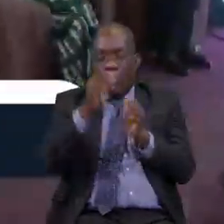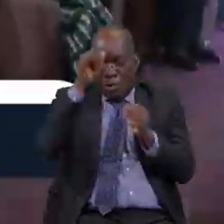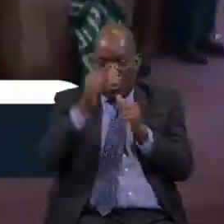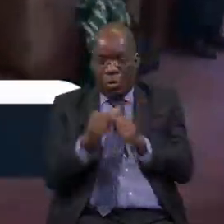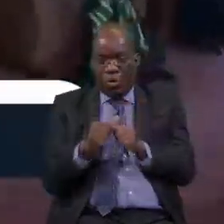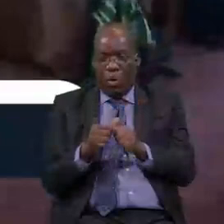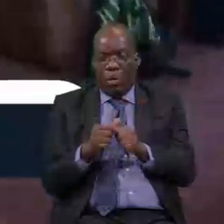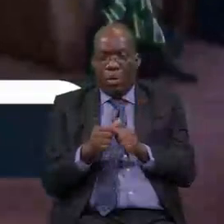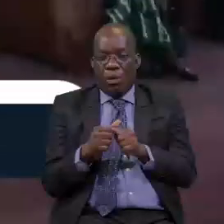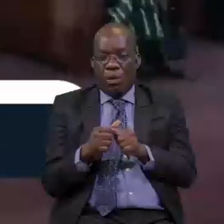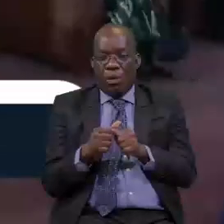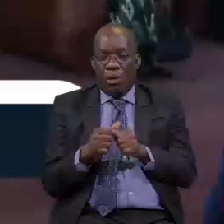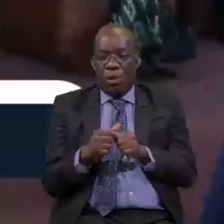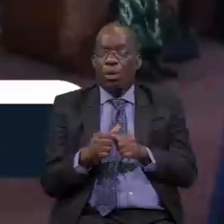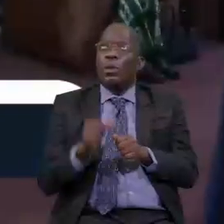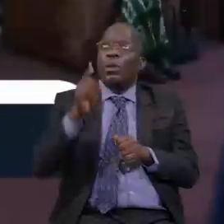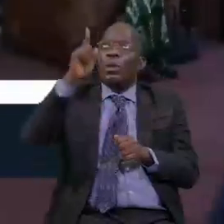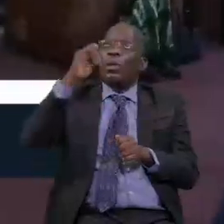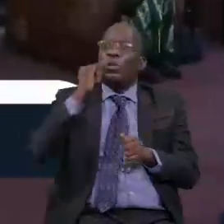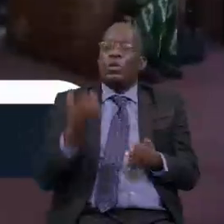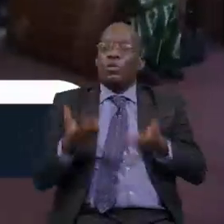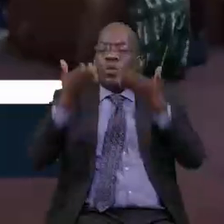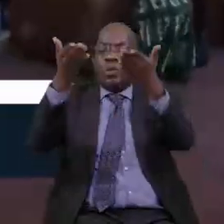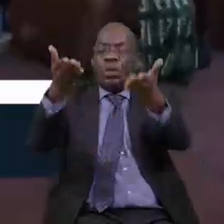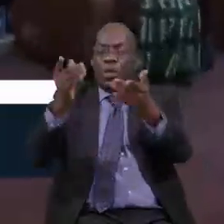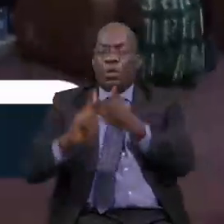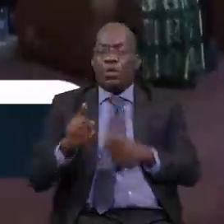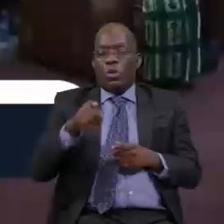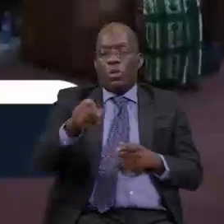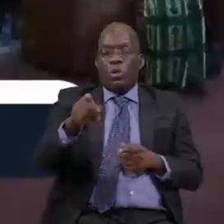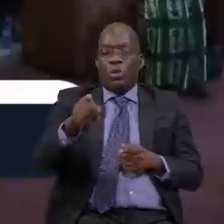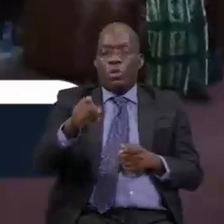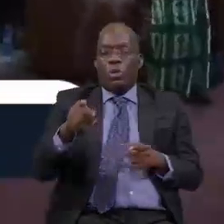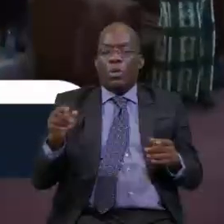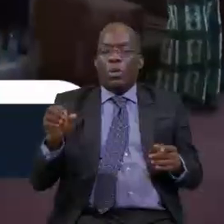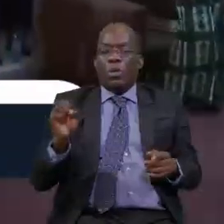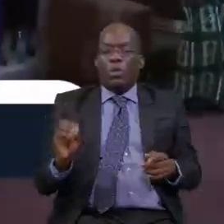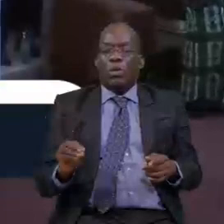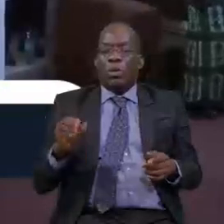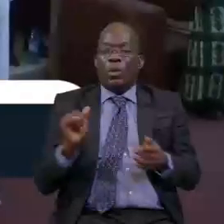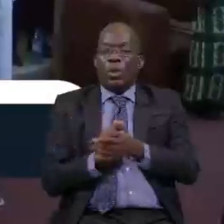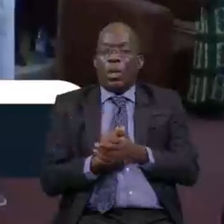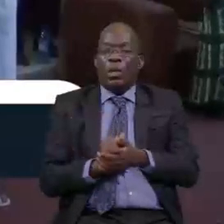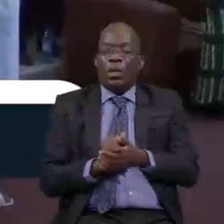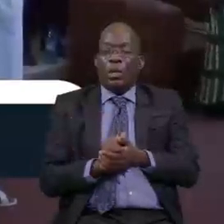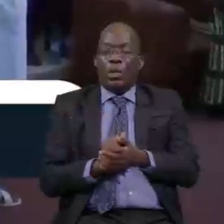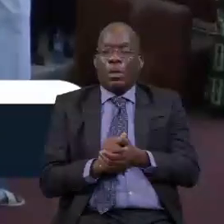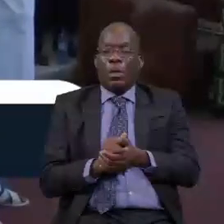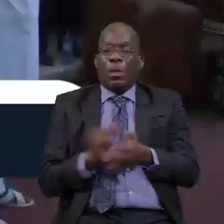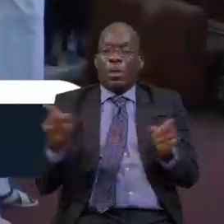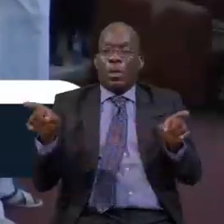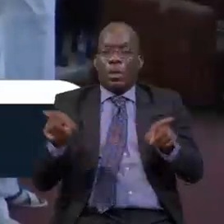it's presented unto you so that the same goodness in